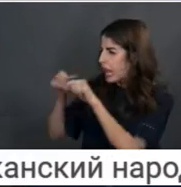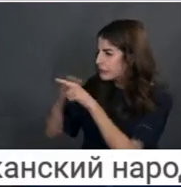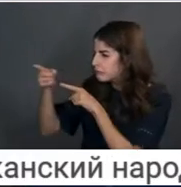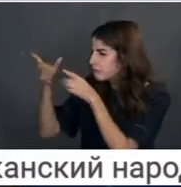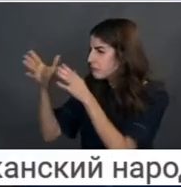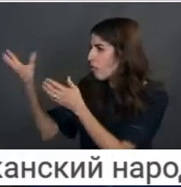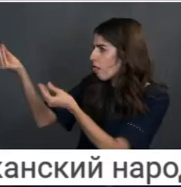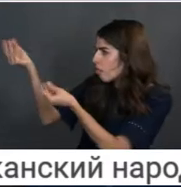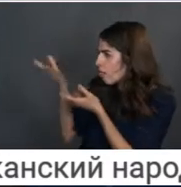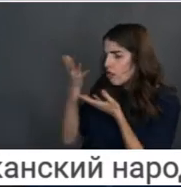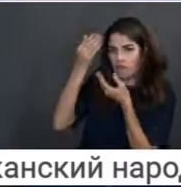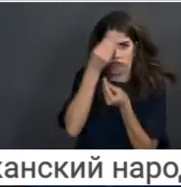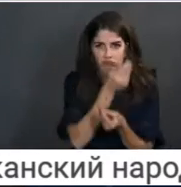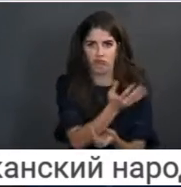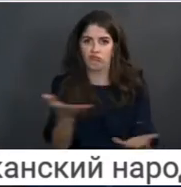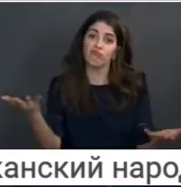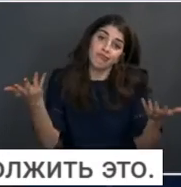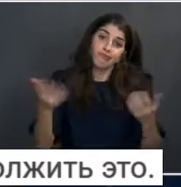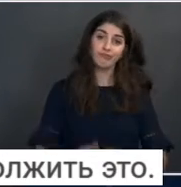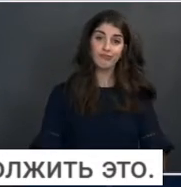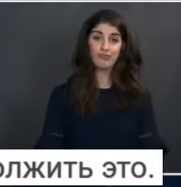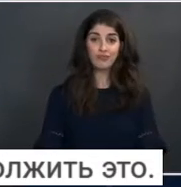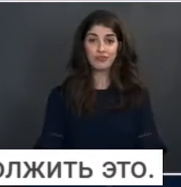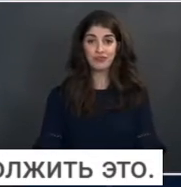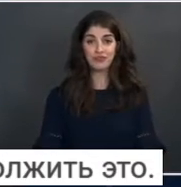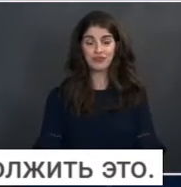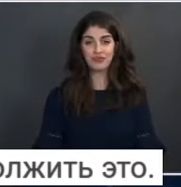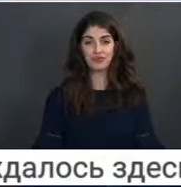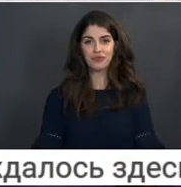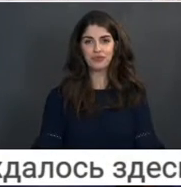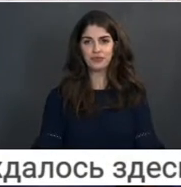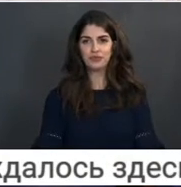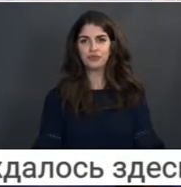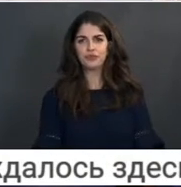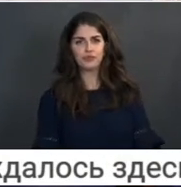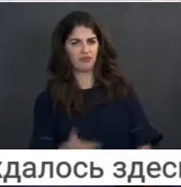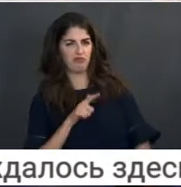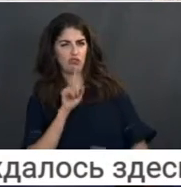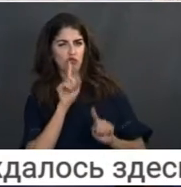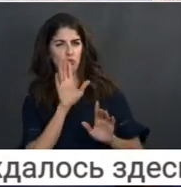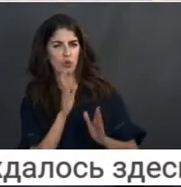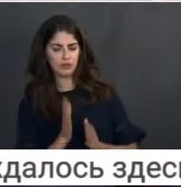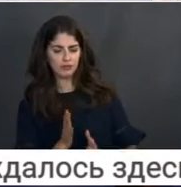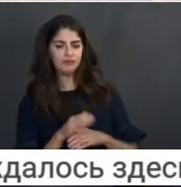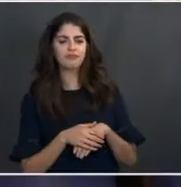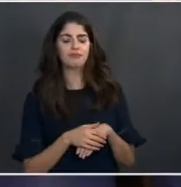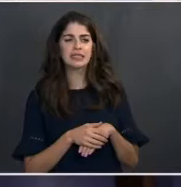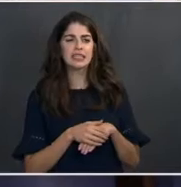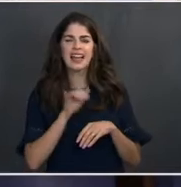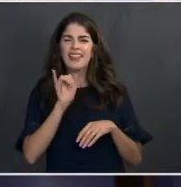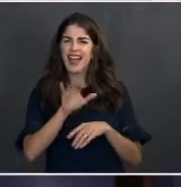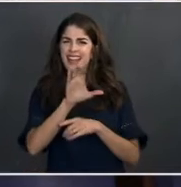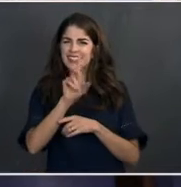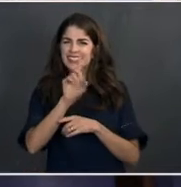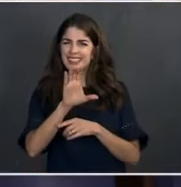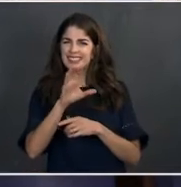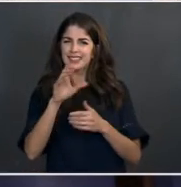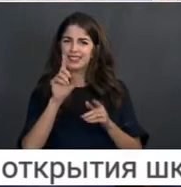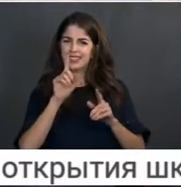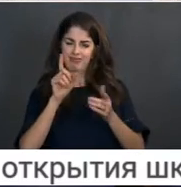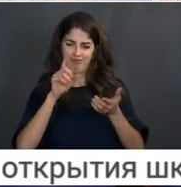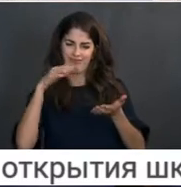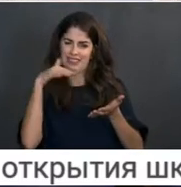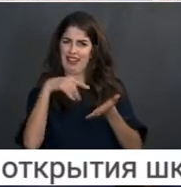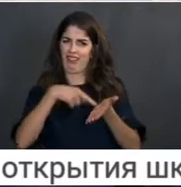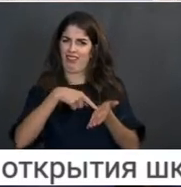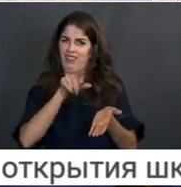follow and what will help keep the American people safe. I just want a quick follow-up on that one. The CDC study that was discussed here a couple of days ago,